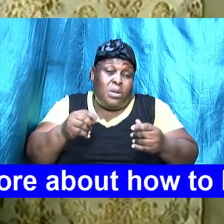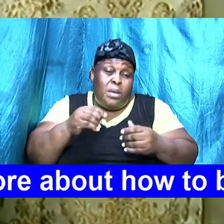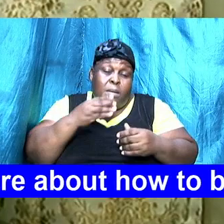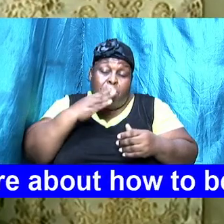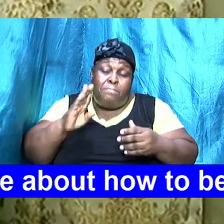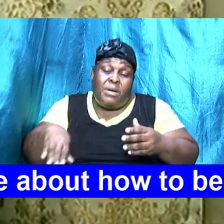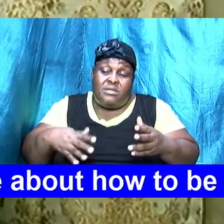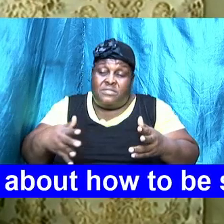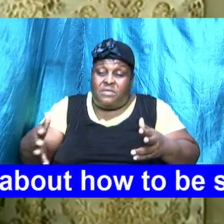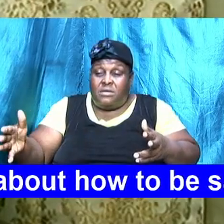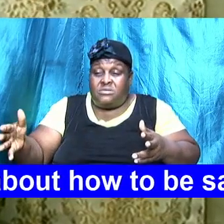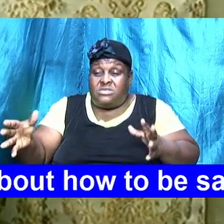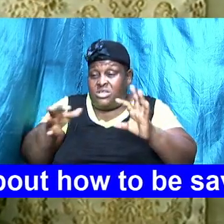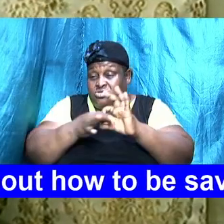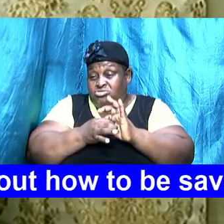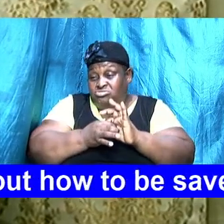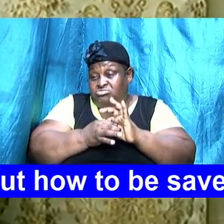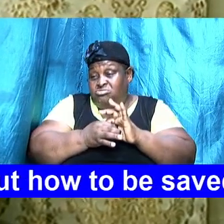this illicit